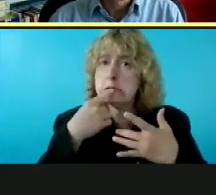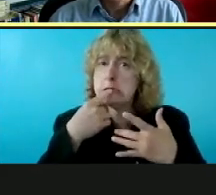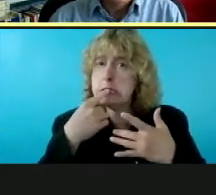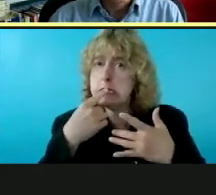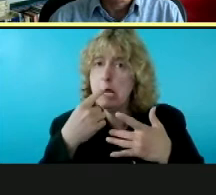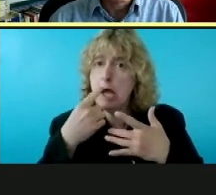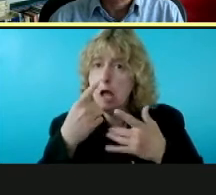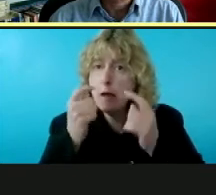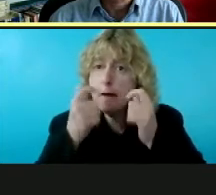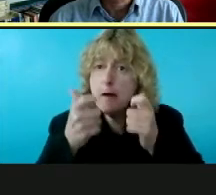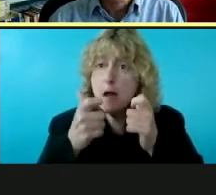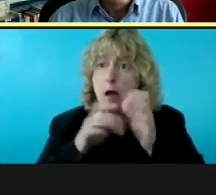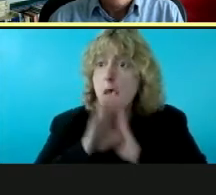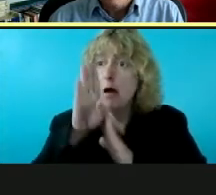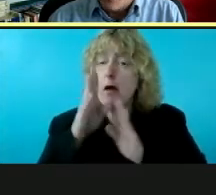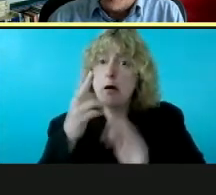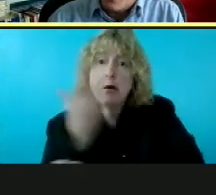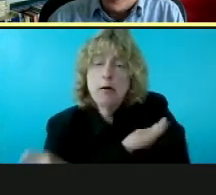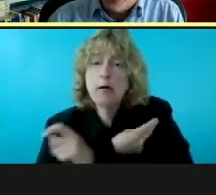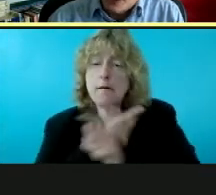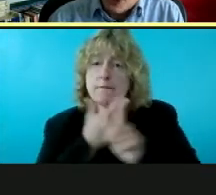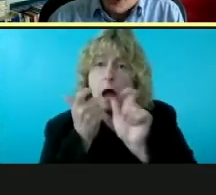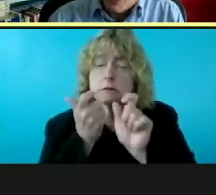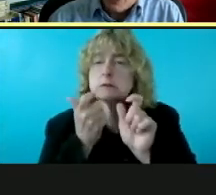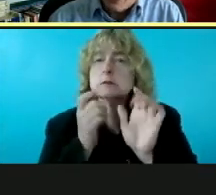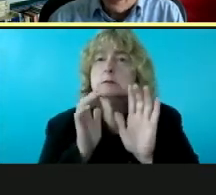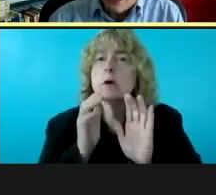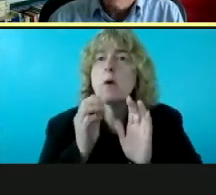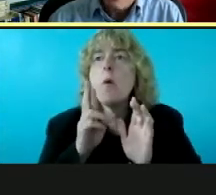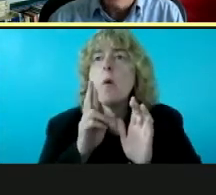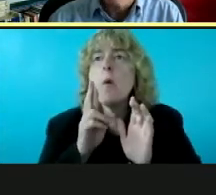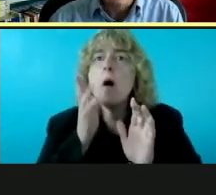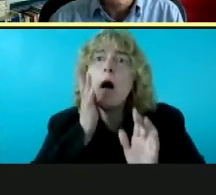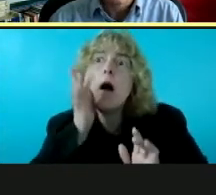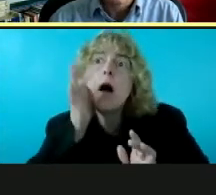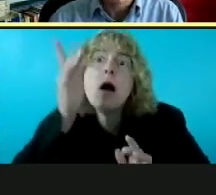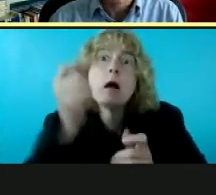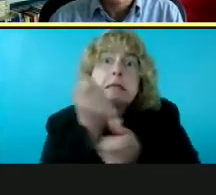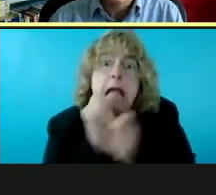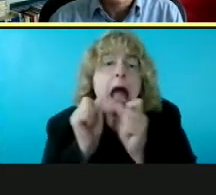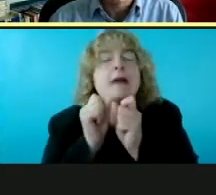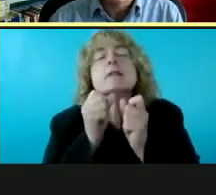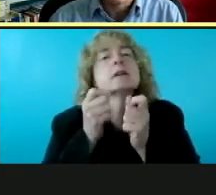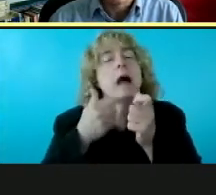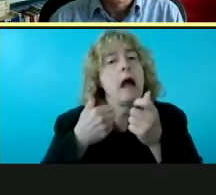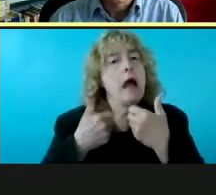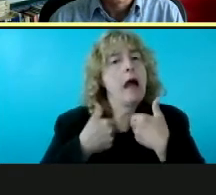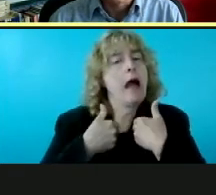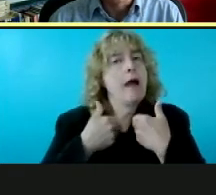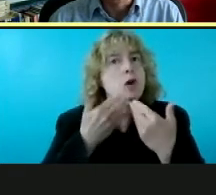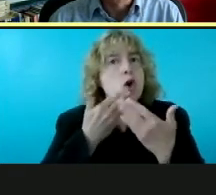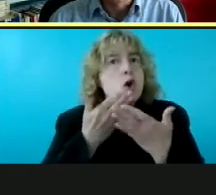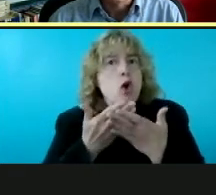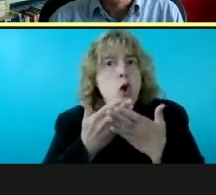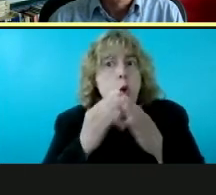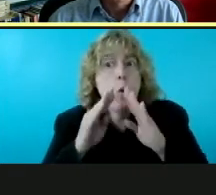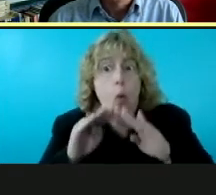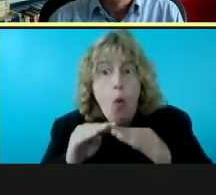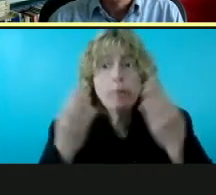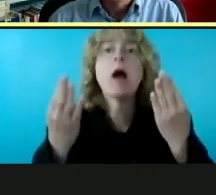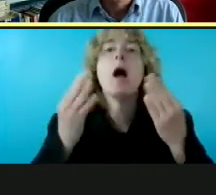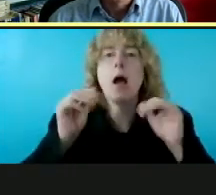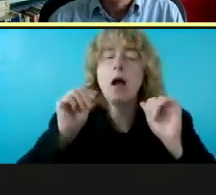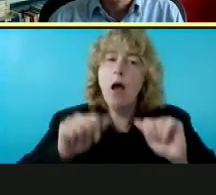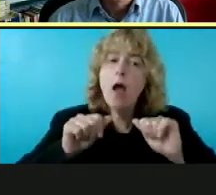or long-term safety. And these are just a way to have that conversation, hopefully in a more